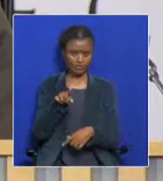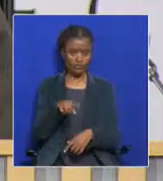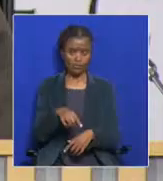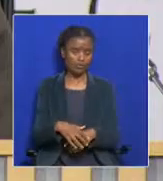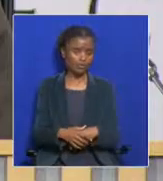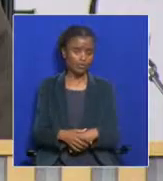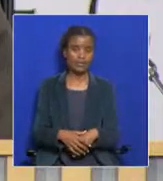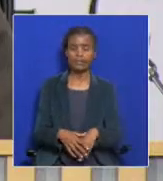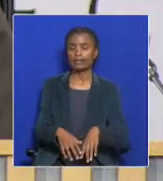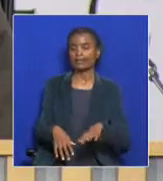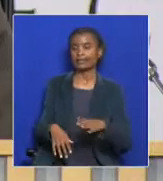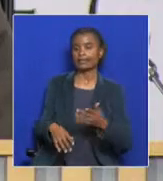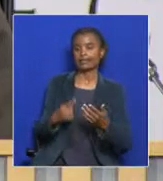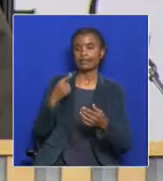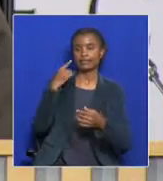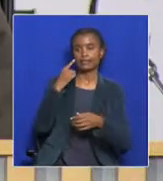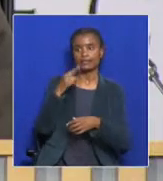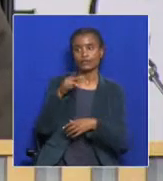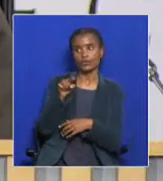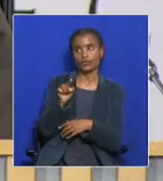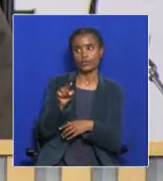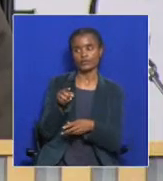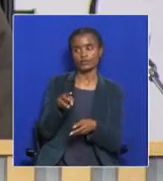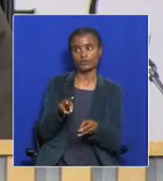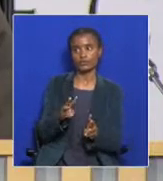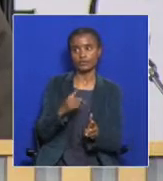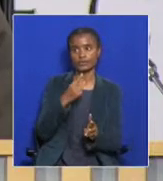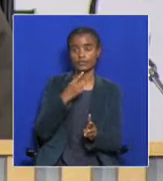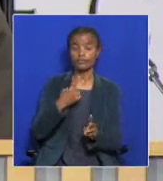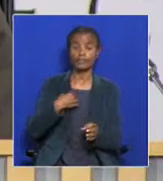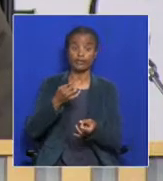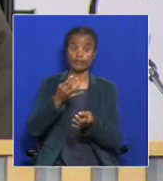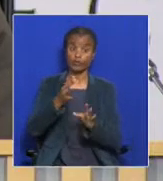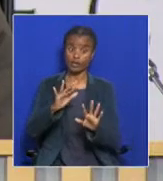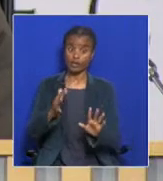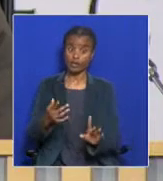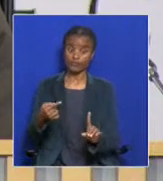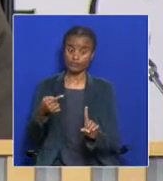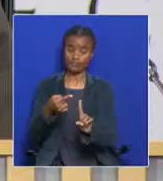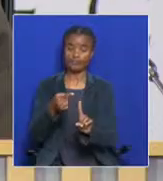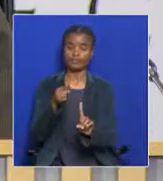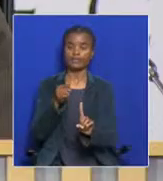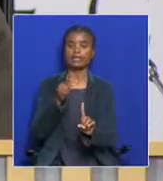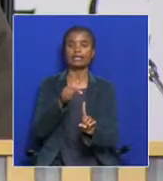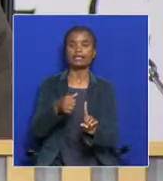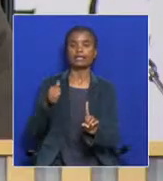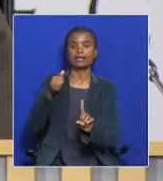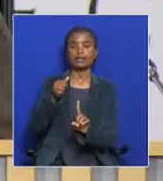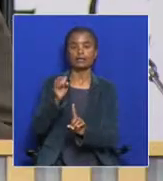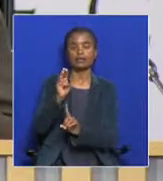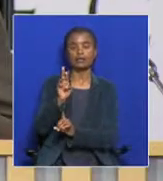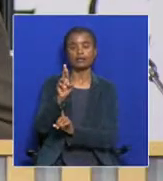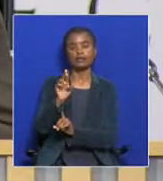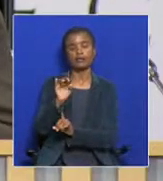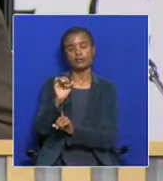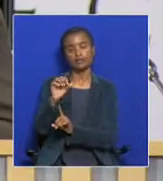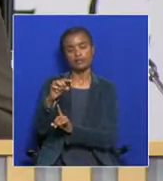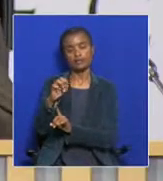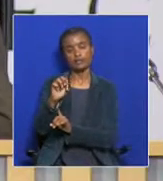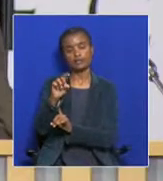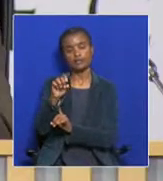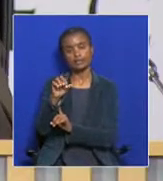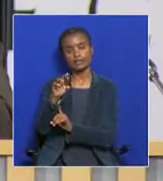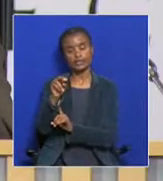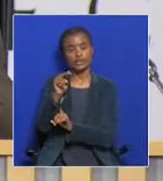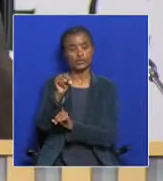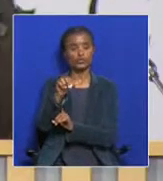is the way I relayed it to him, was that the brigadier has instructed that these exhibits go to Port Shepstone. Yes, but I'm now